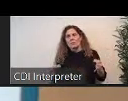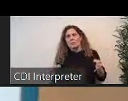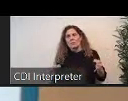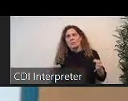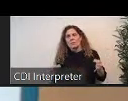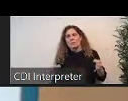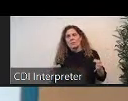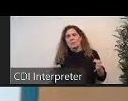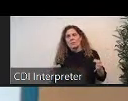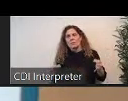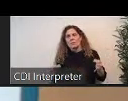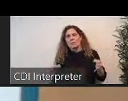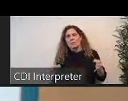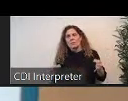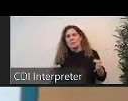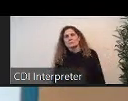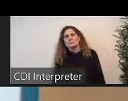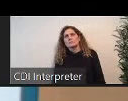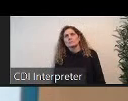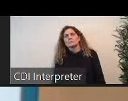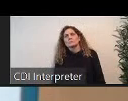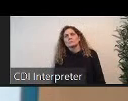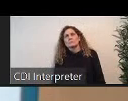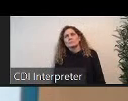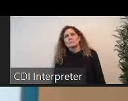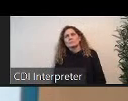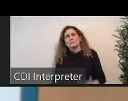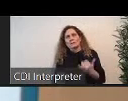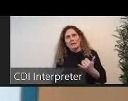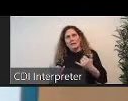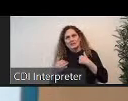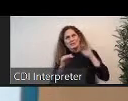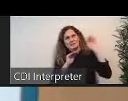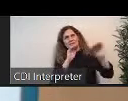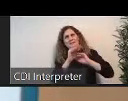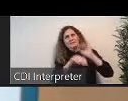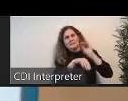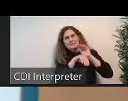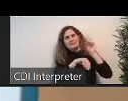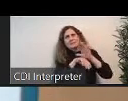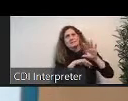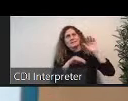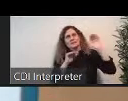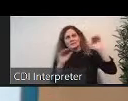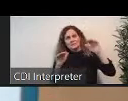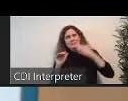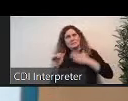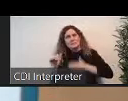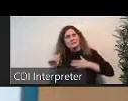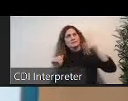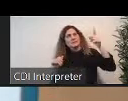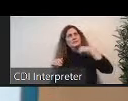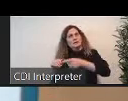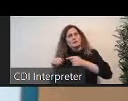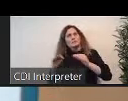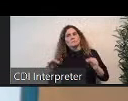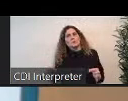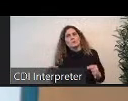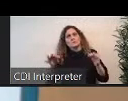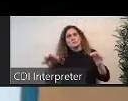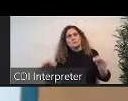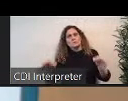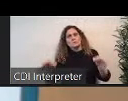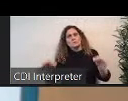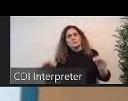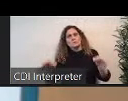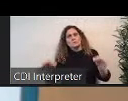possibility to educate, inform, and maybe even push that date back until a more reasonable, adequate